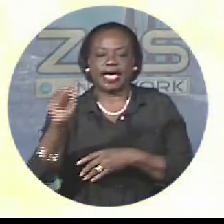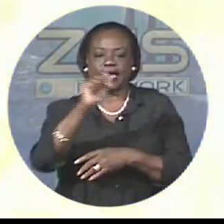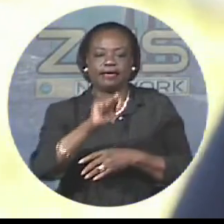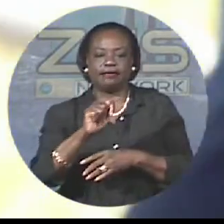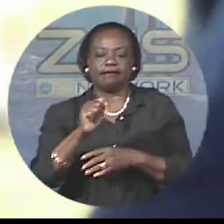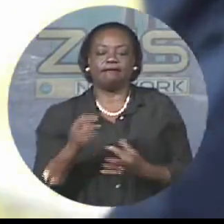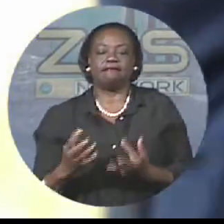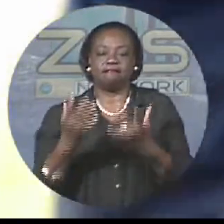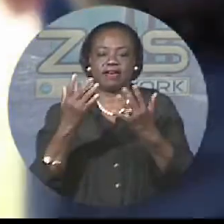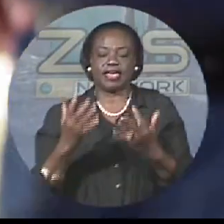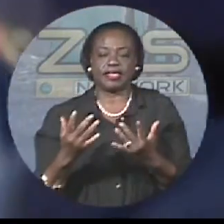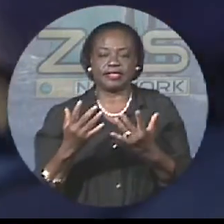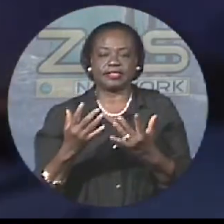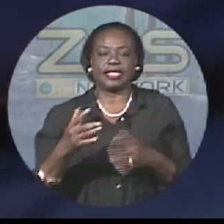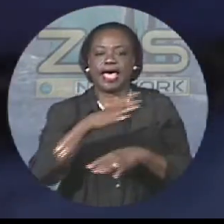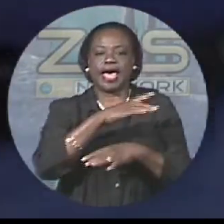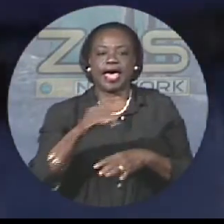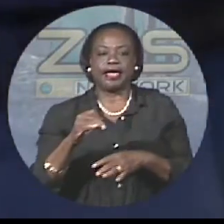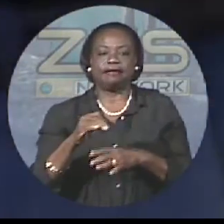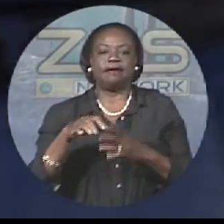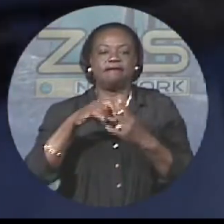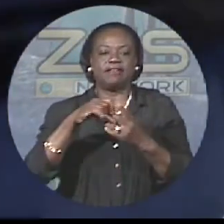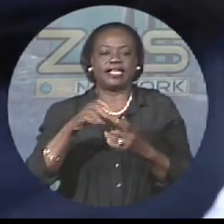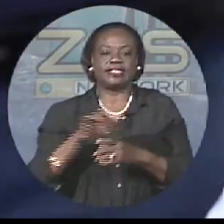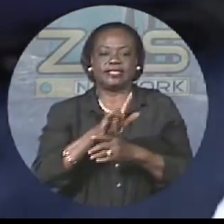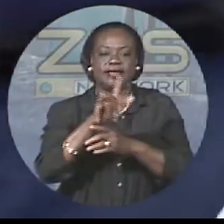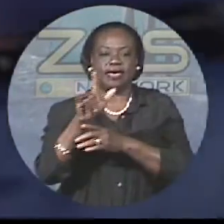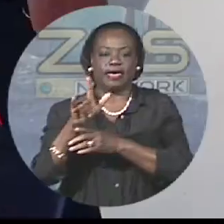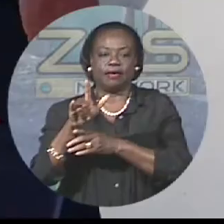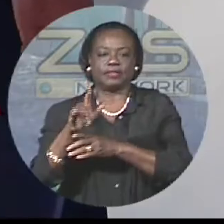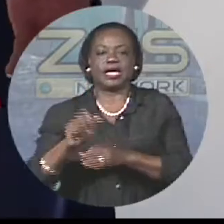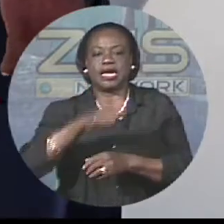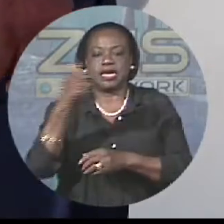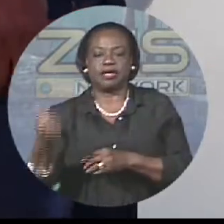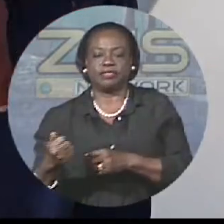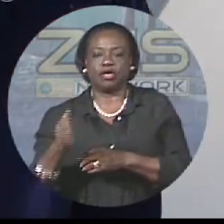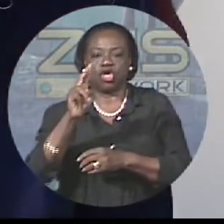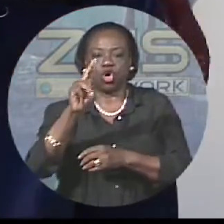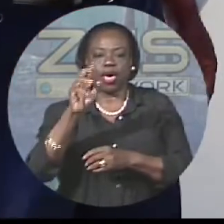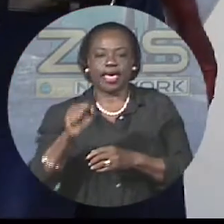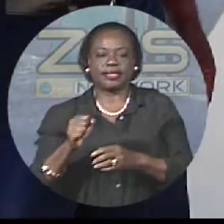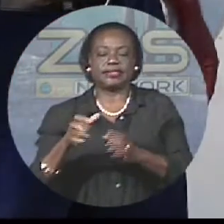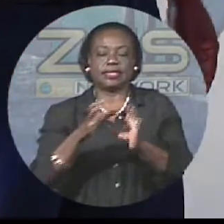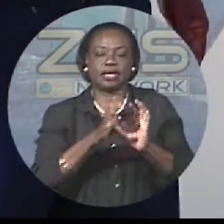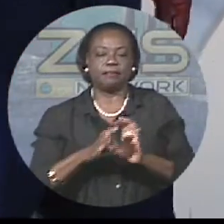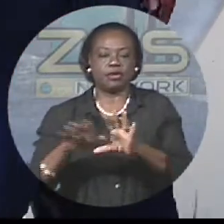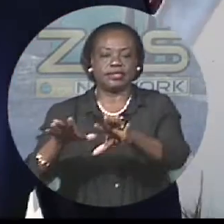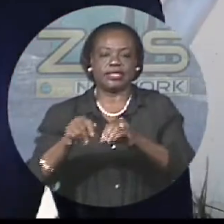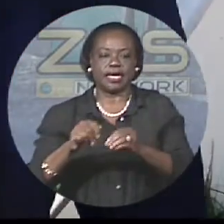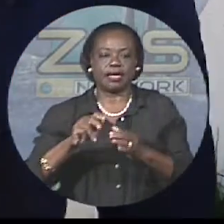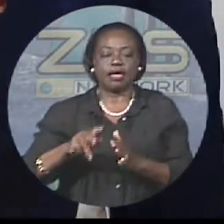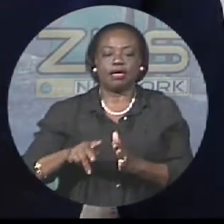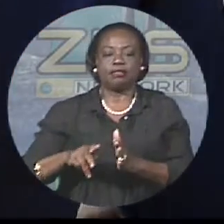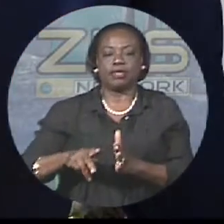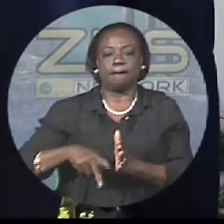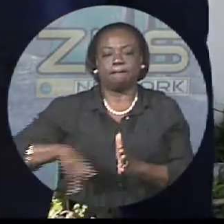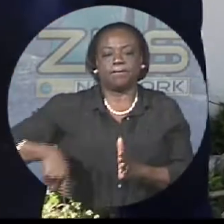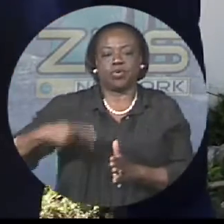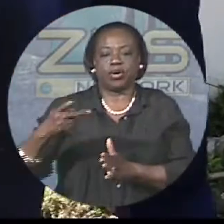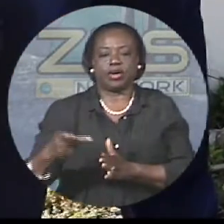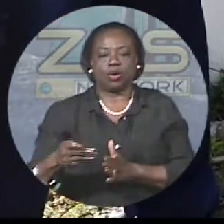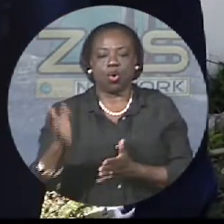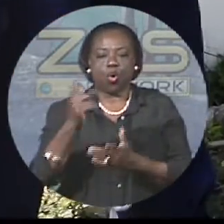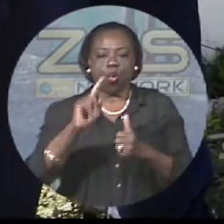which is another U.S. company that will take the product once it's mixed with water provided